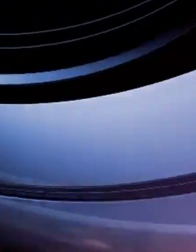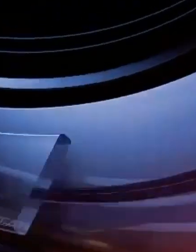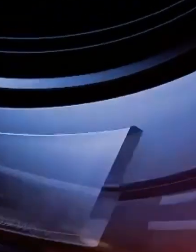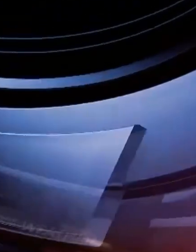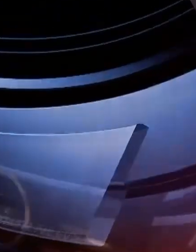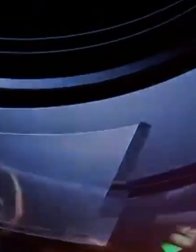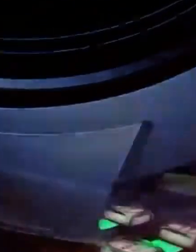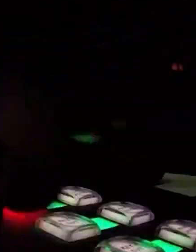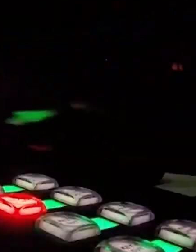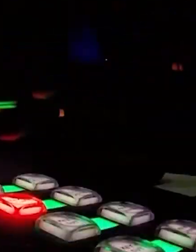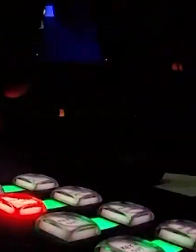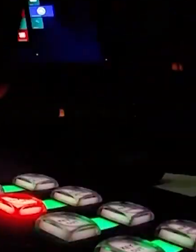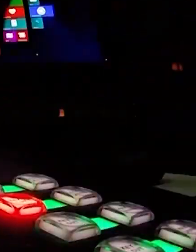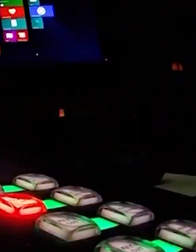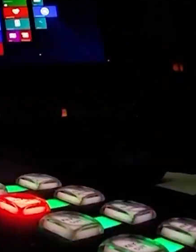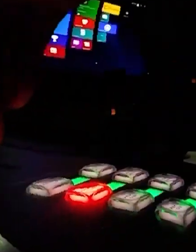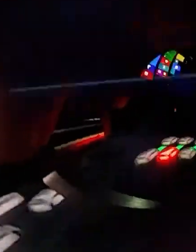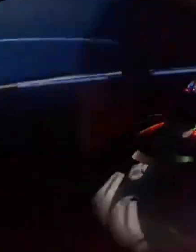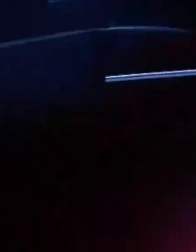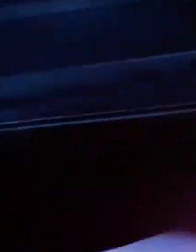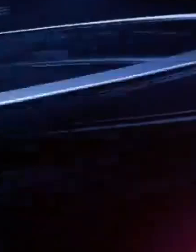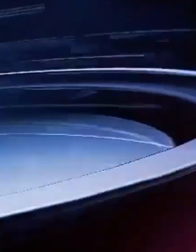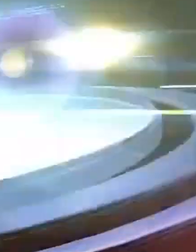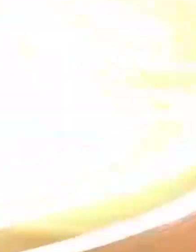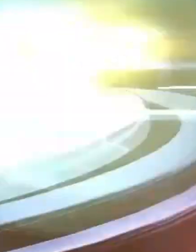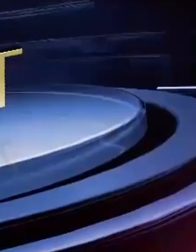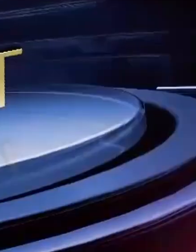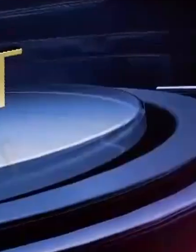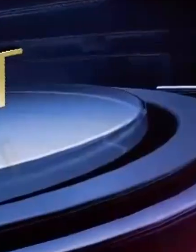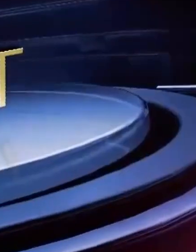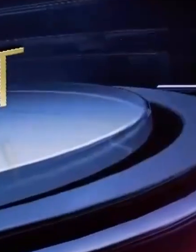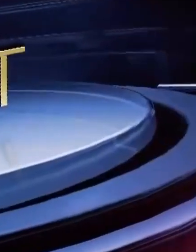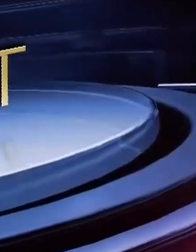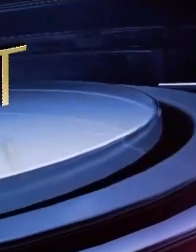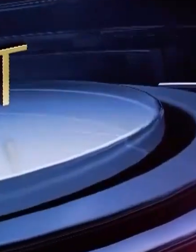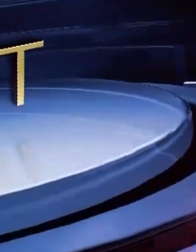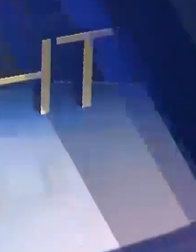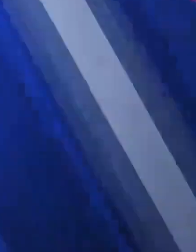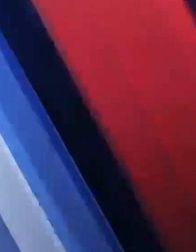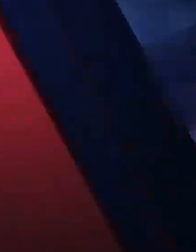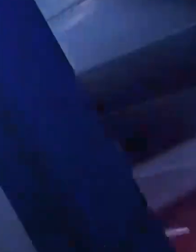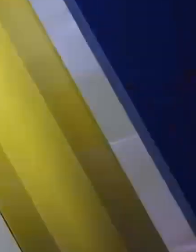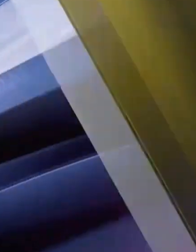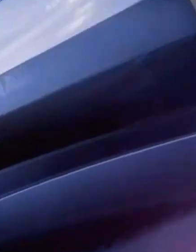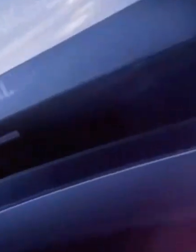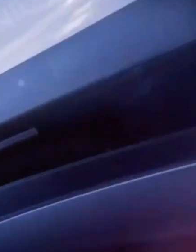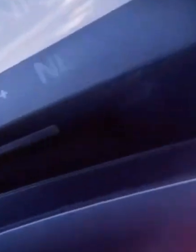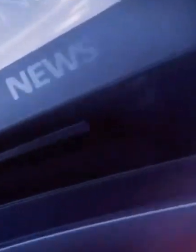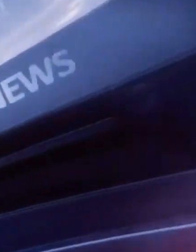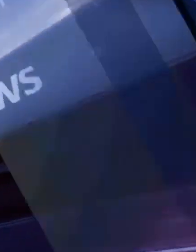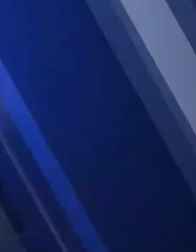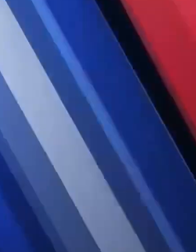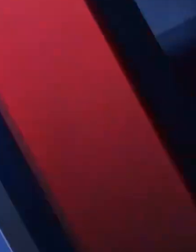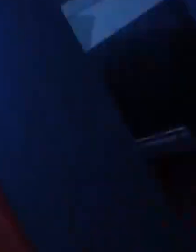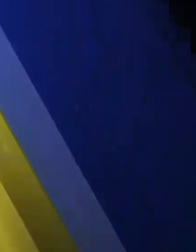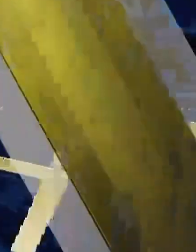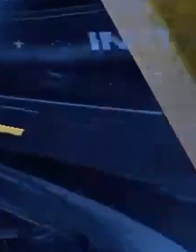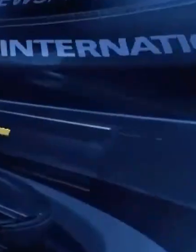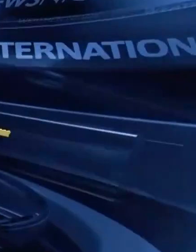Broadcasting from our studios in the Pine St. Michael, this is CBC NewsNight, starting now.